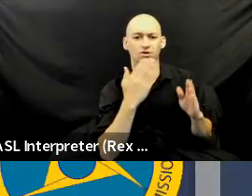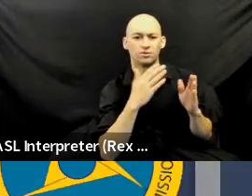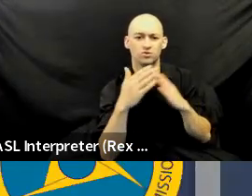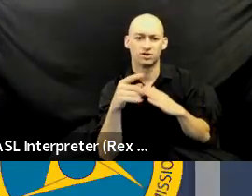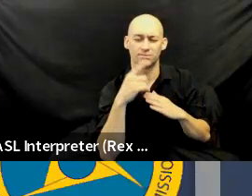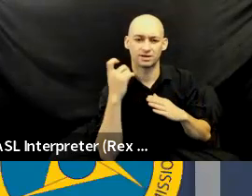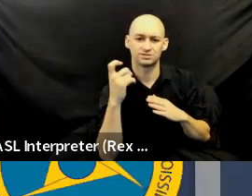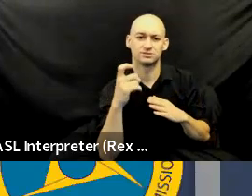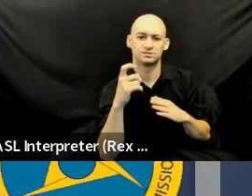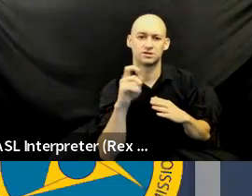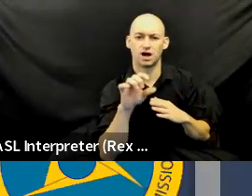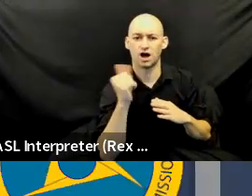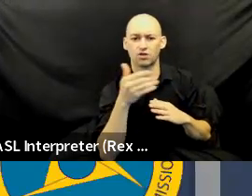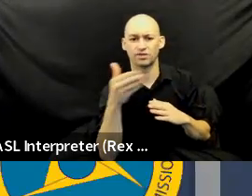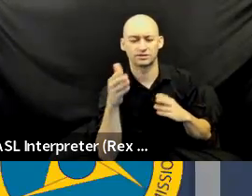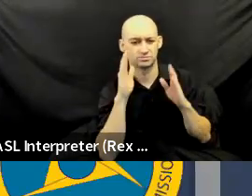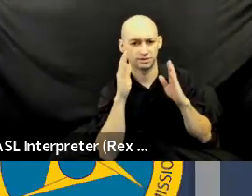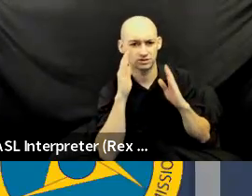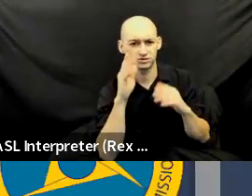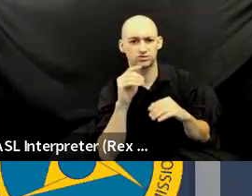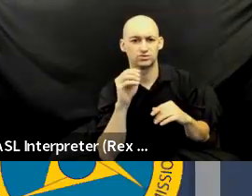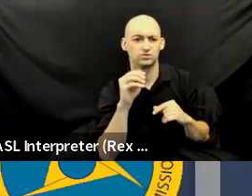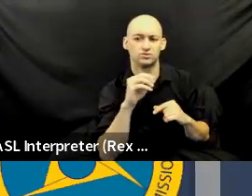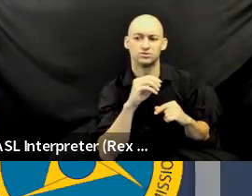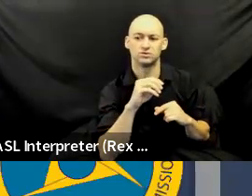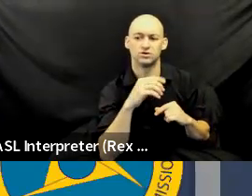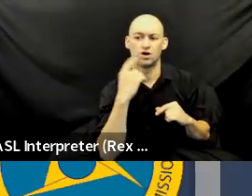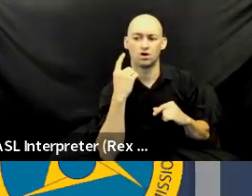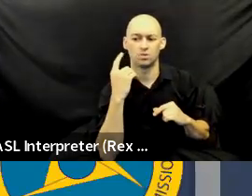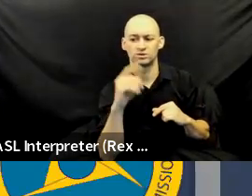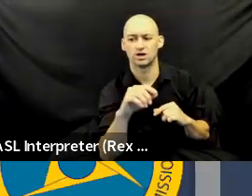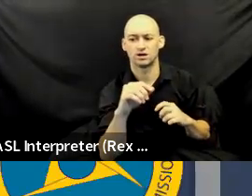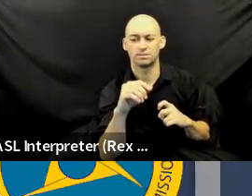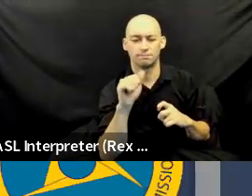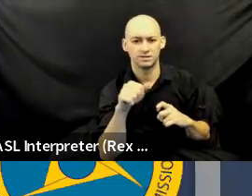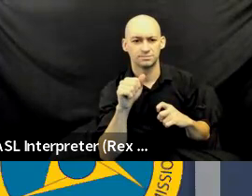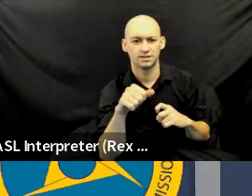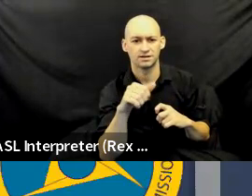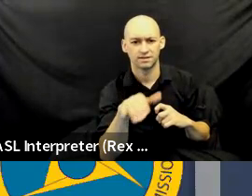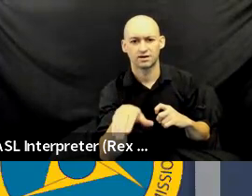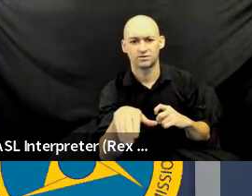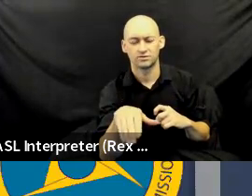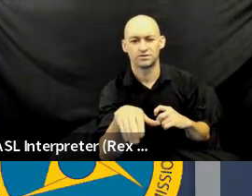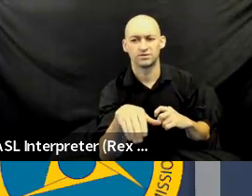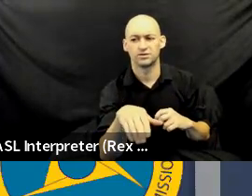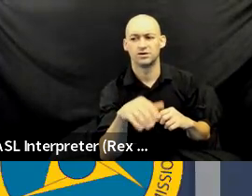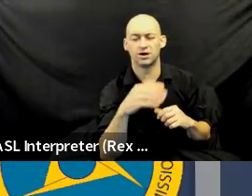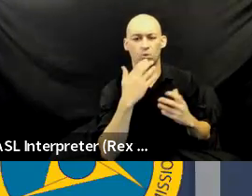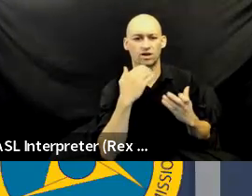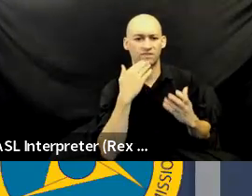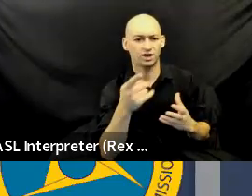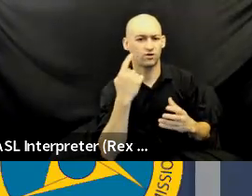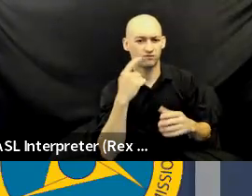we have other matters to also attend to, because there's always possibility there. But again, I just wanted to thank you for the time you've